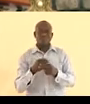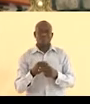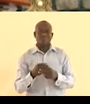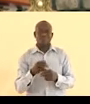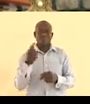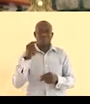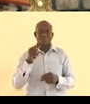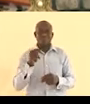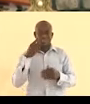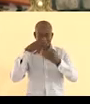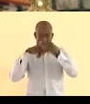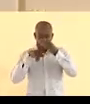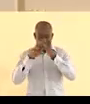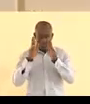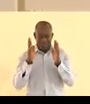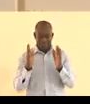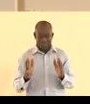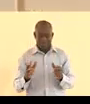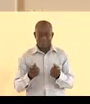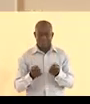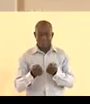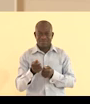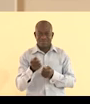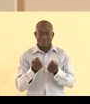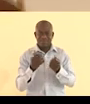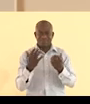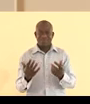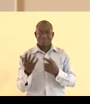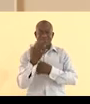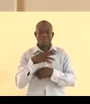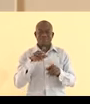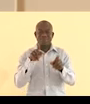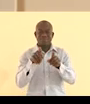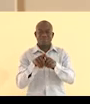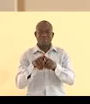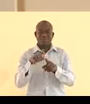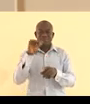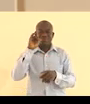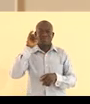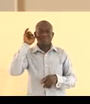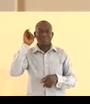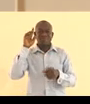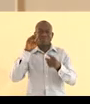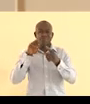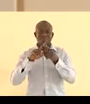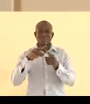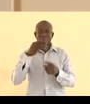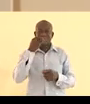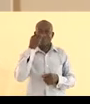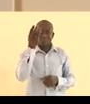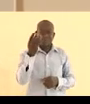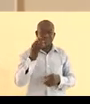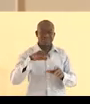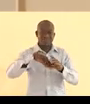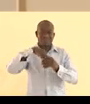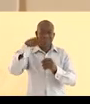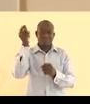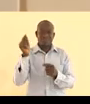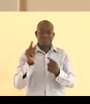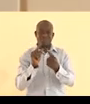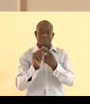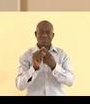the prophet's role today, as it was yesterday, is to speak out the word of